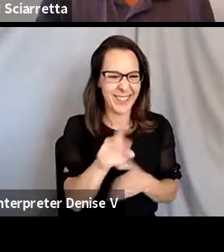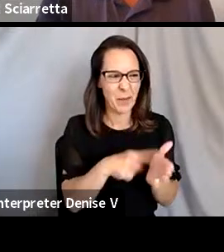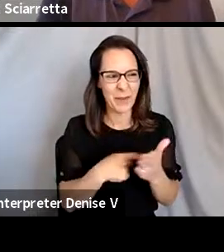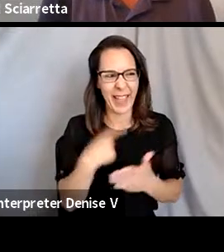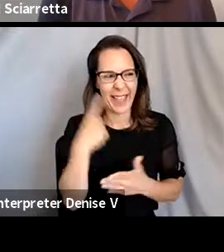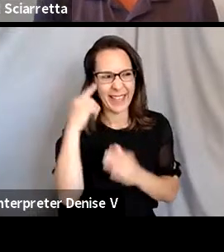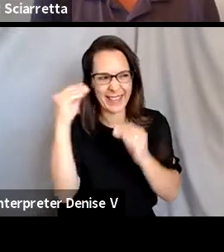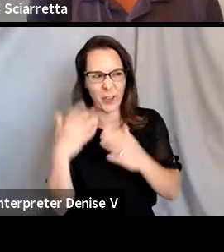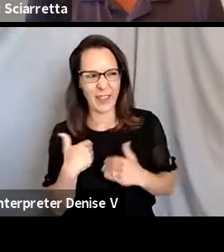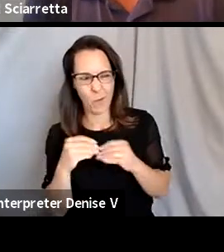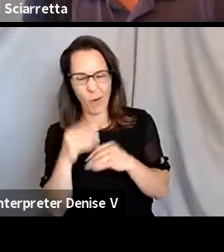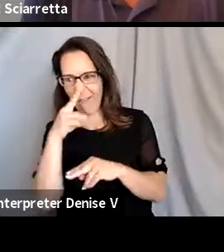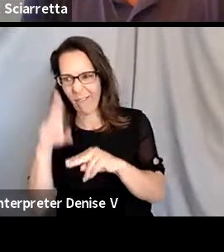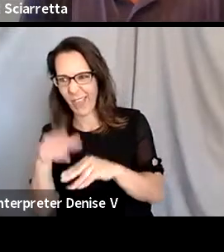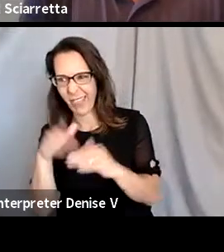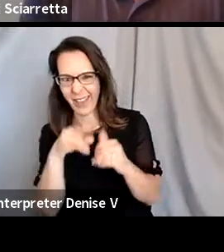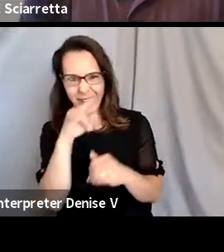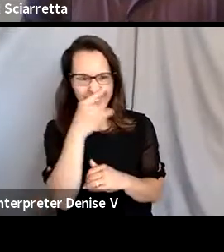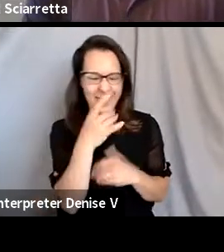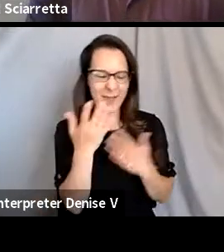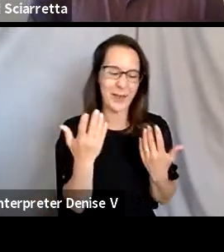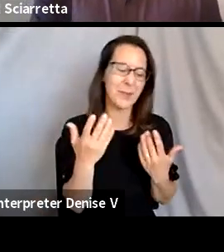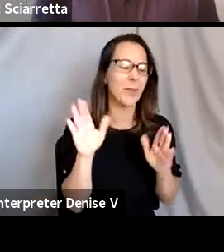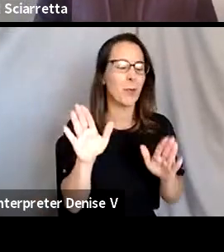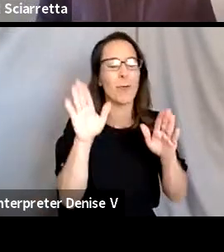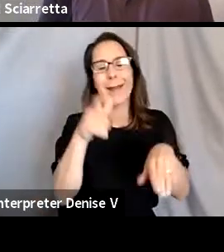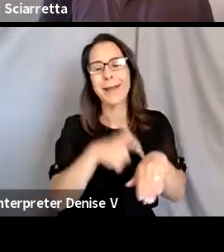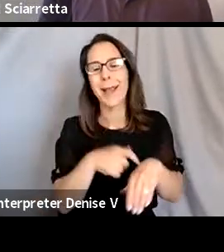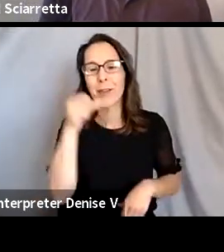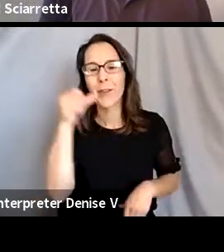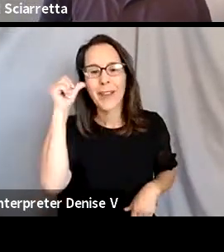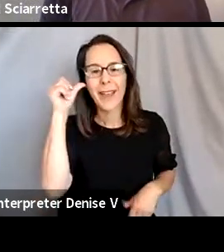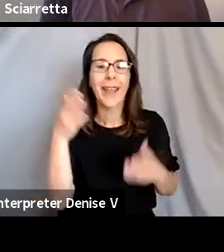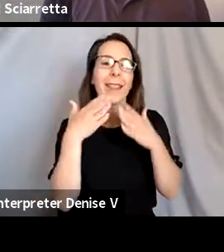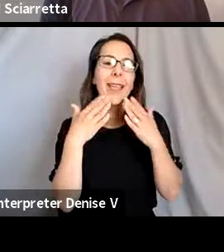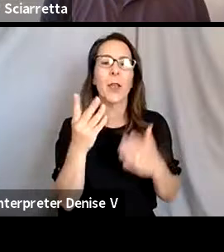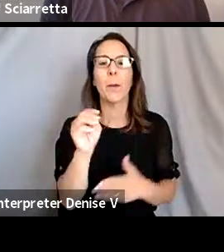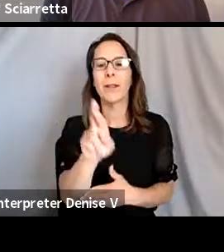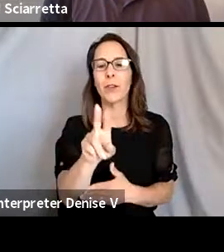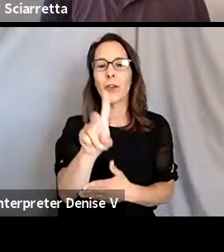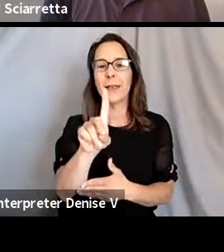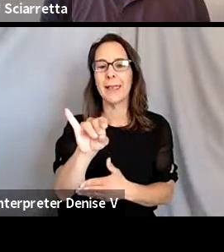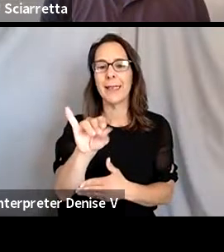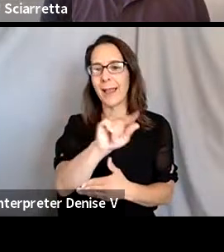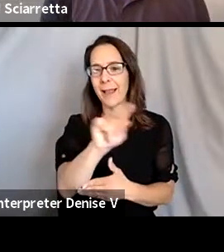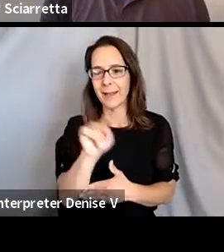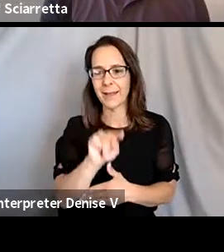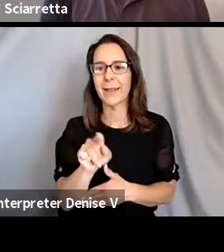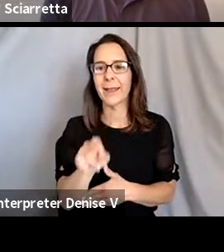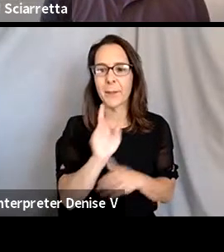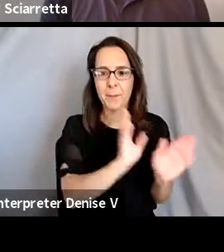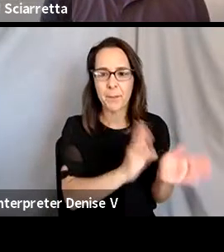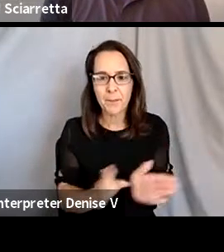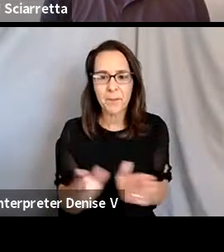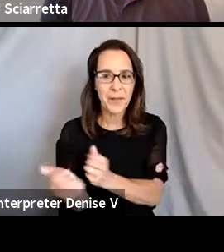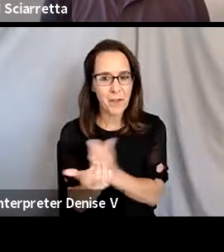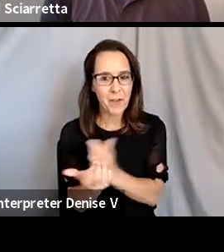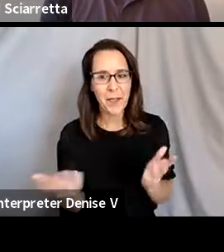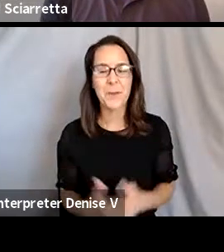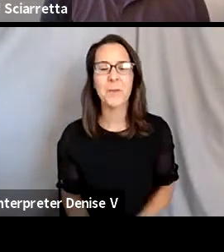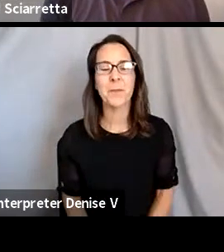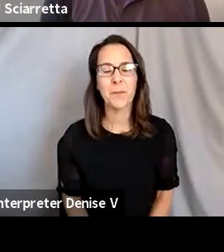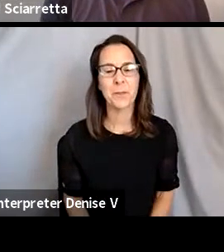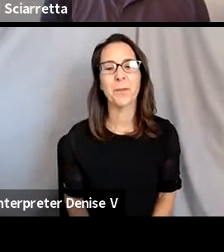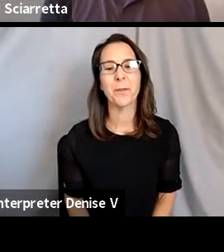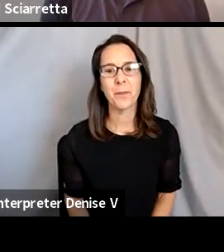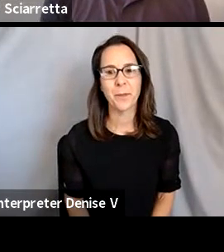but great time yesterday. Thank you very much to Mr. Diaz, who helped put that together for us. And as